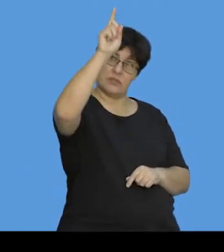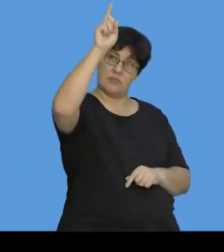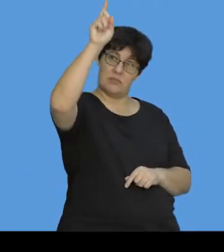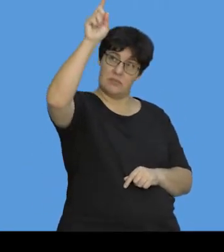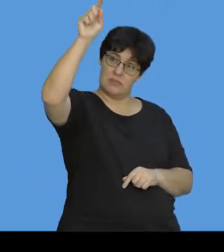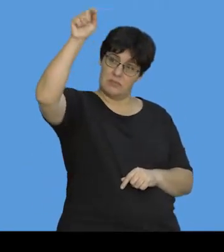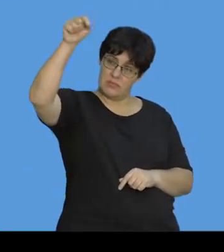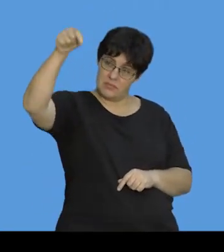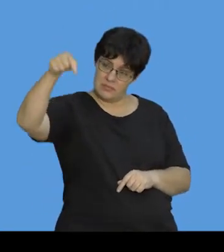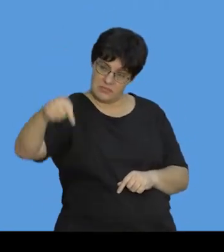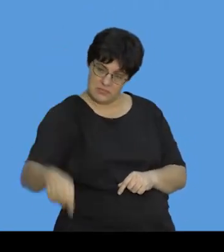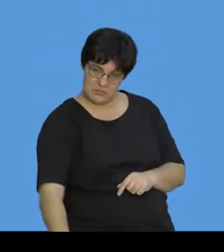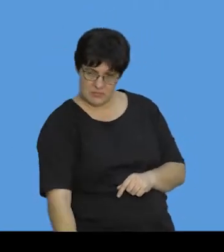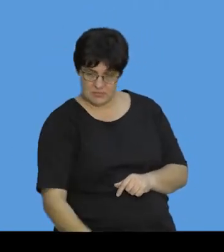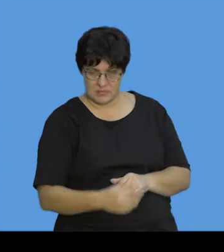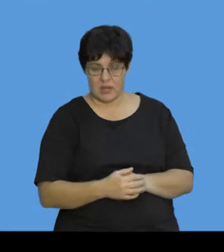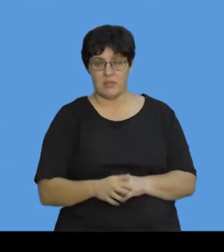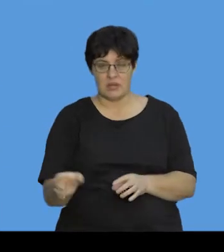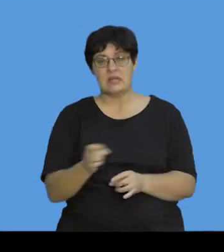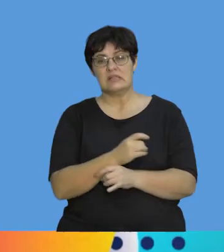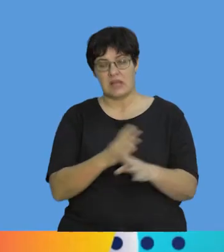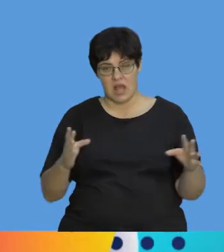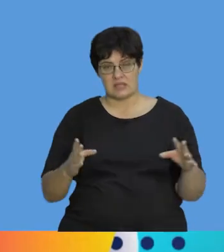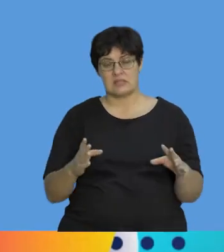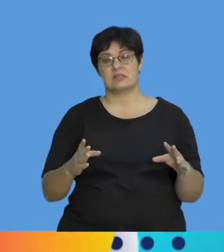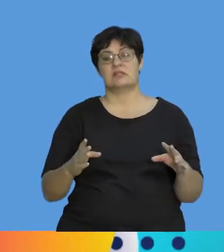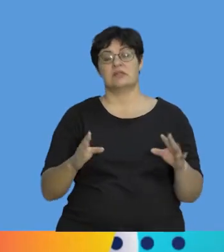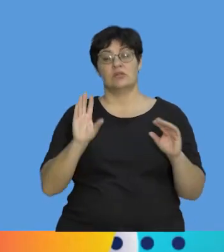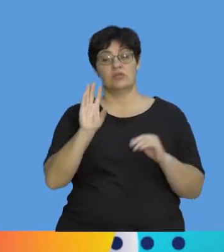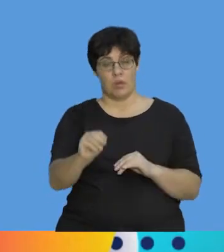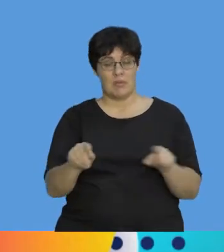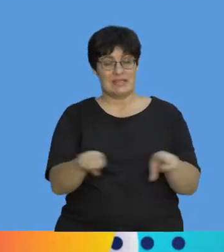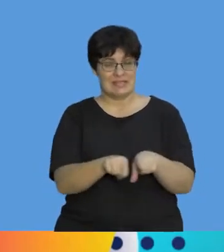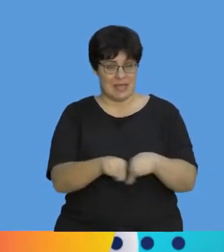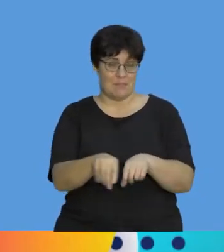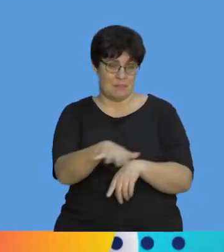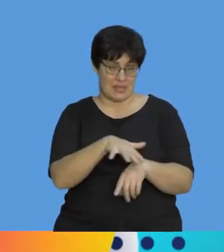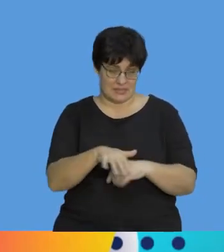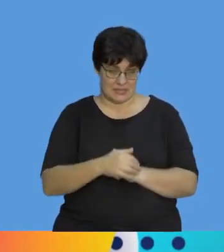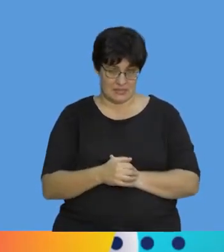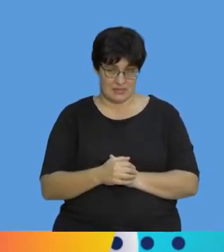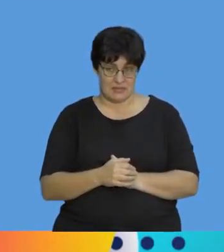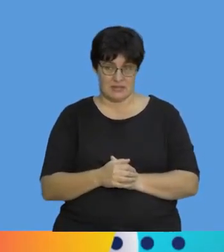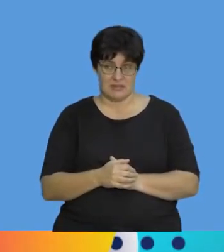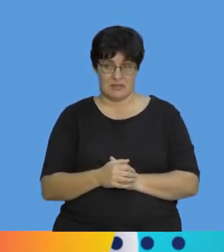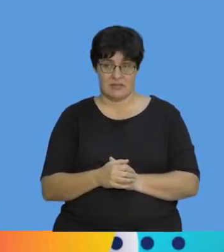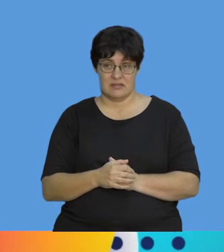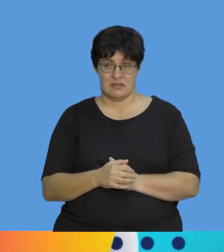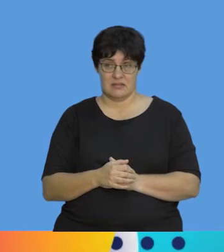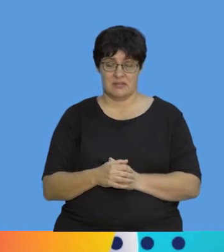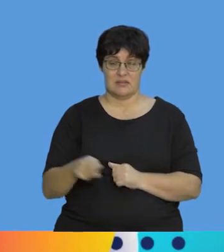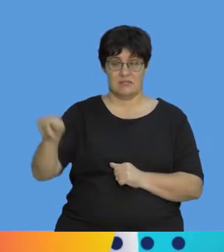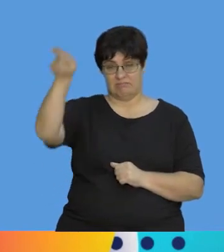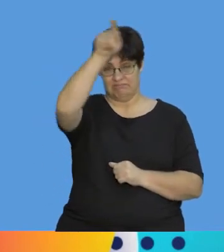and then the same amount of time to come back down. But it's got to start and stop at the same place. One last thing quickly.